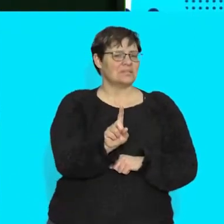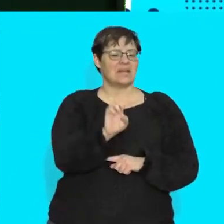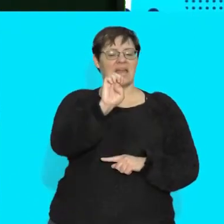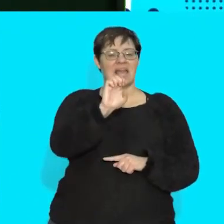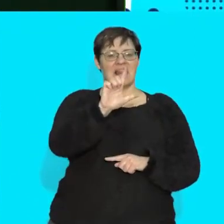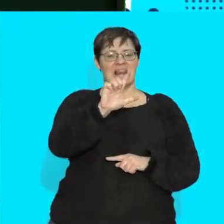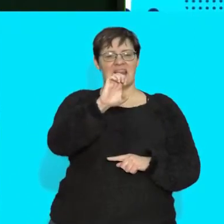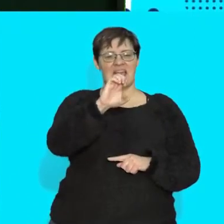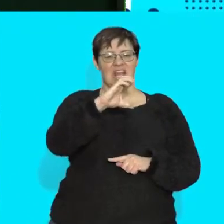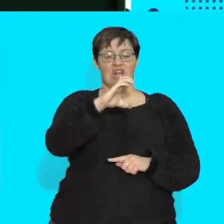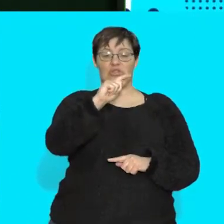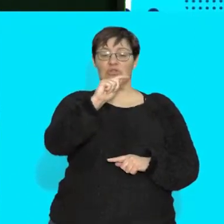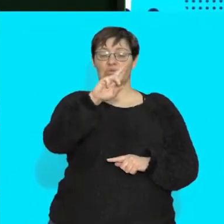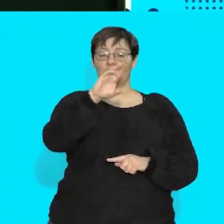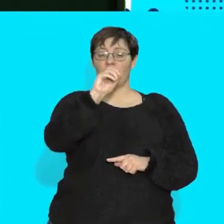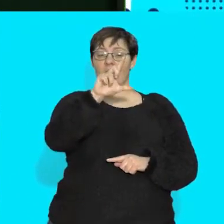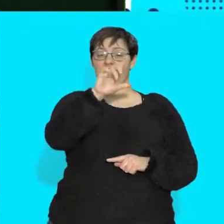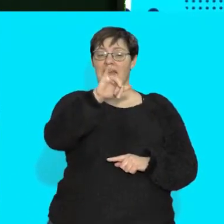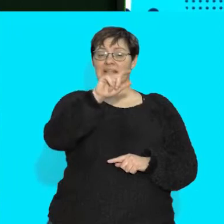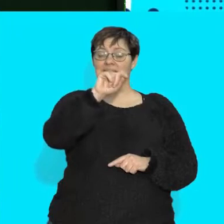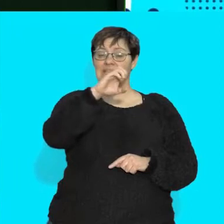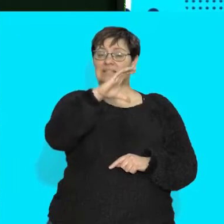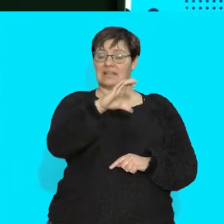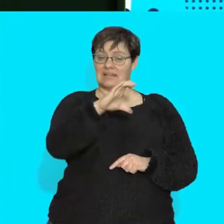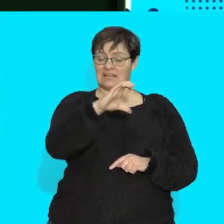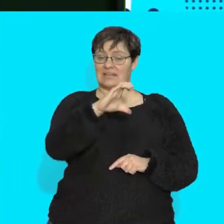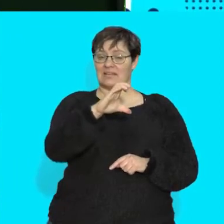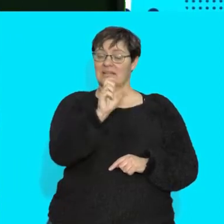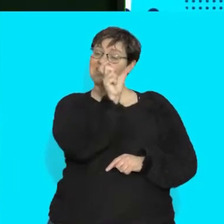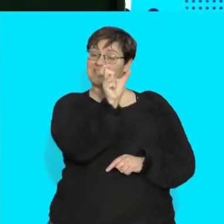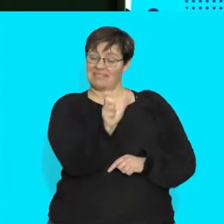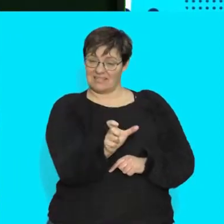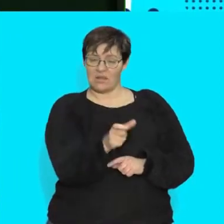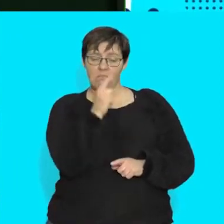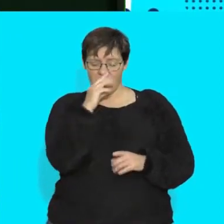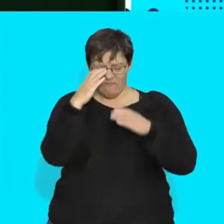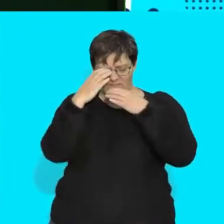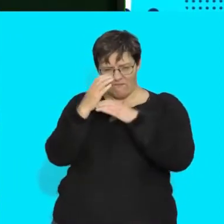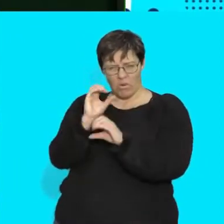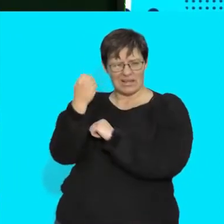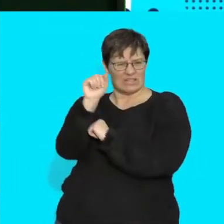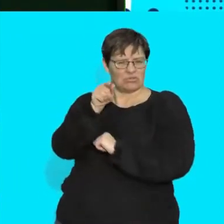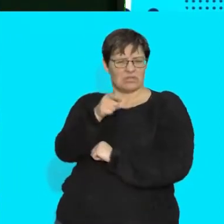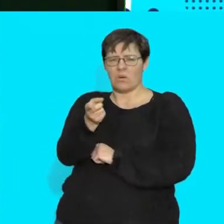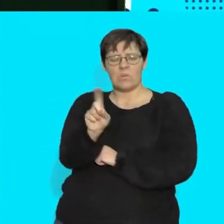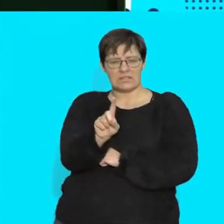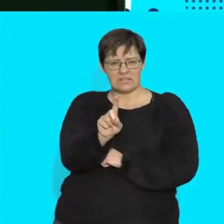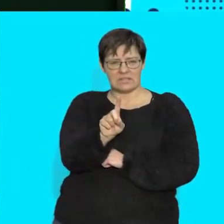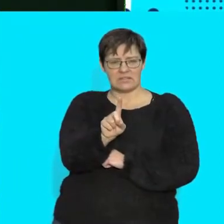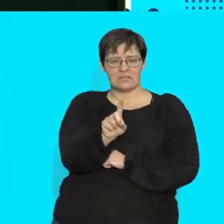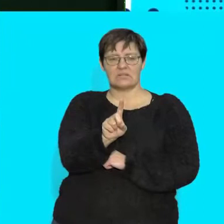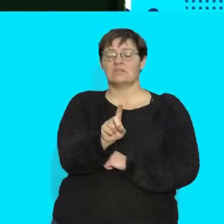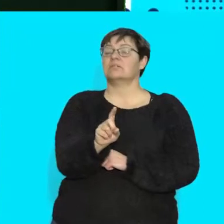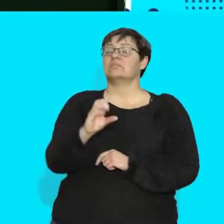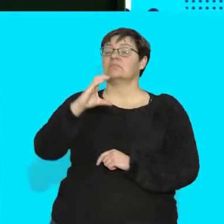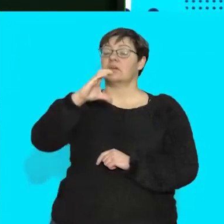electrolytic cells. And in particular, we want to focus on one particular type of industry. That industry is known as the